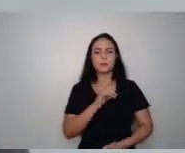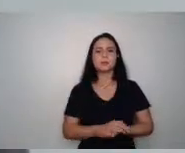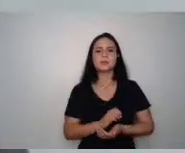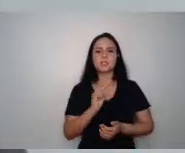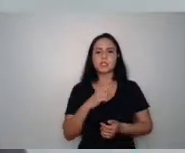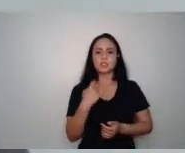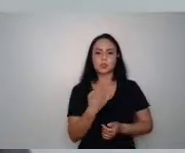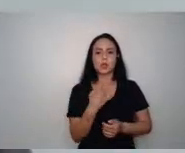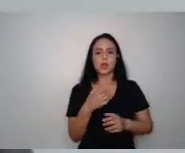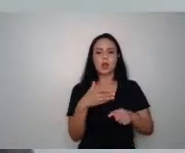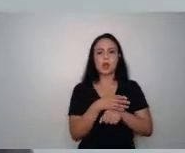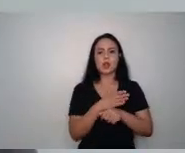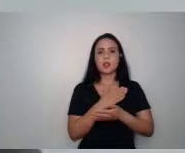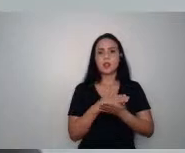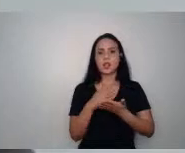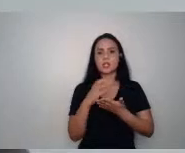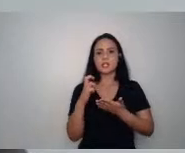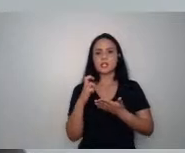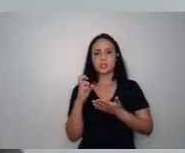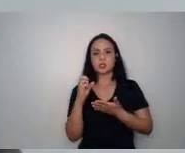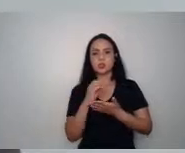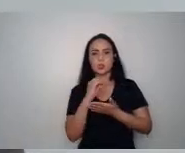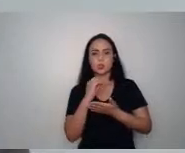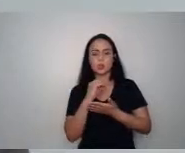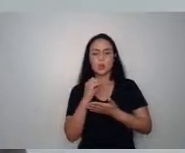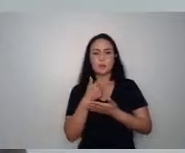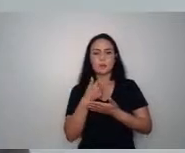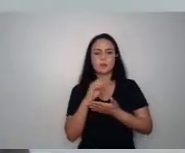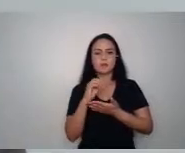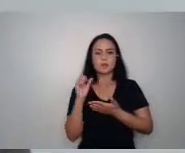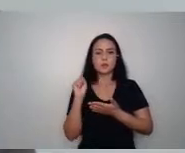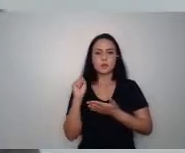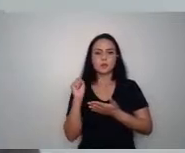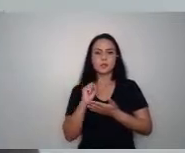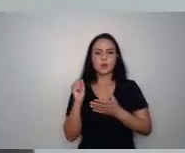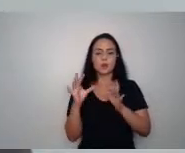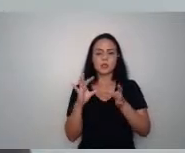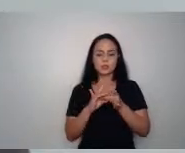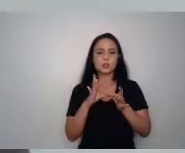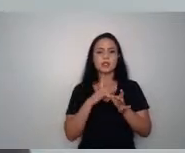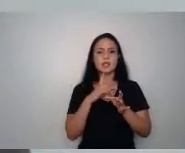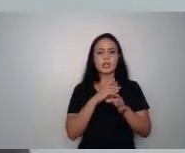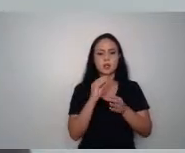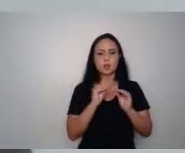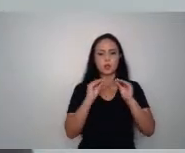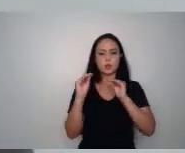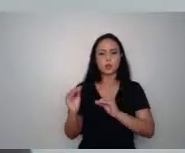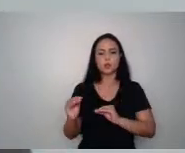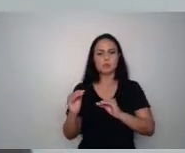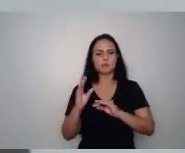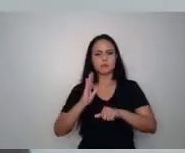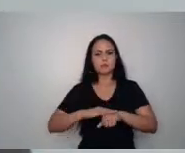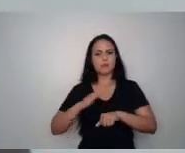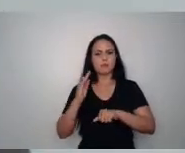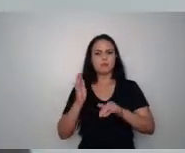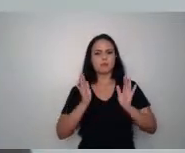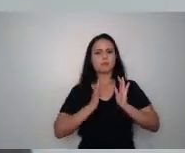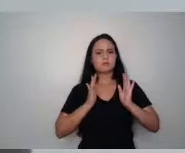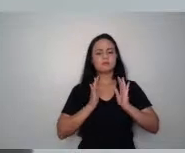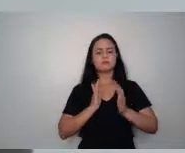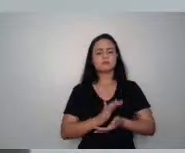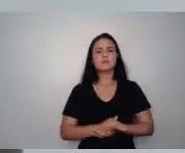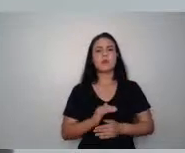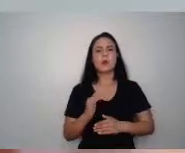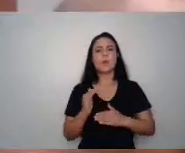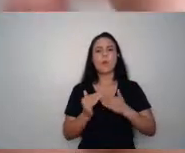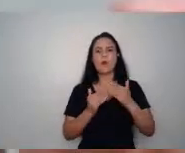if we followed what is provided in the federal constitution. It says that the federal government has to establish a